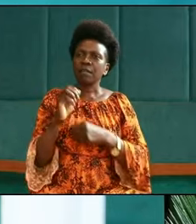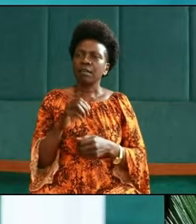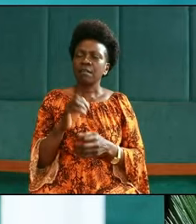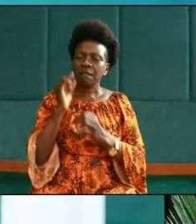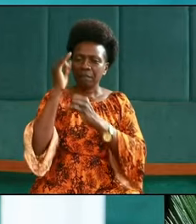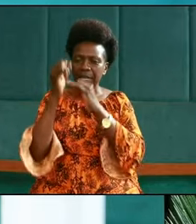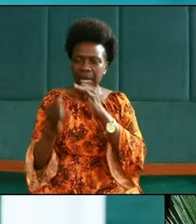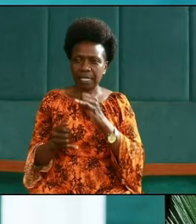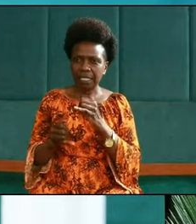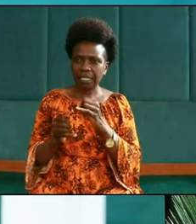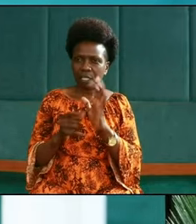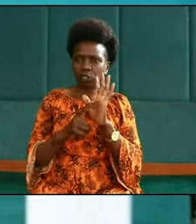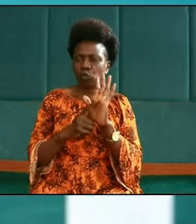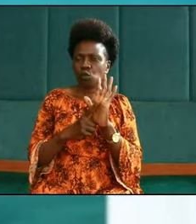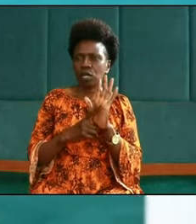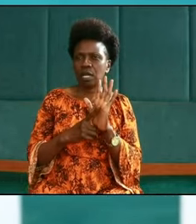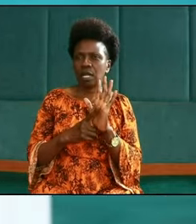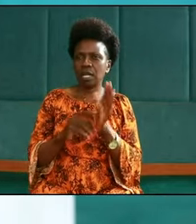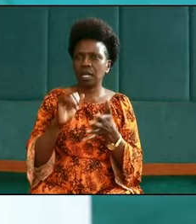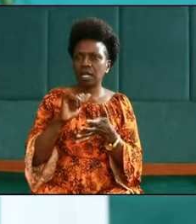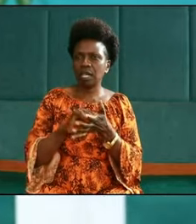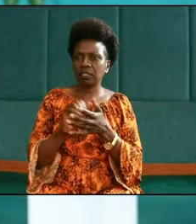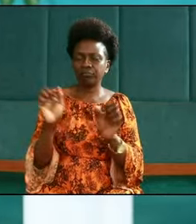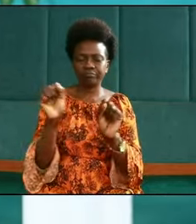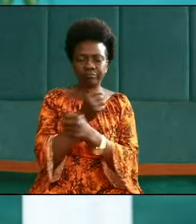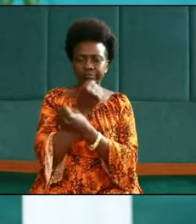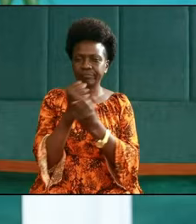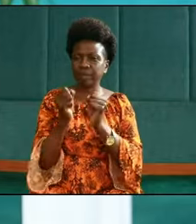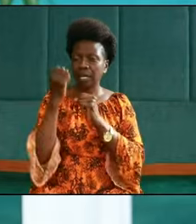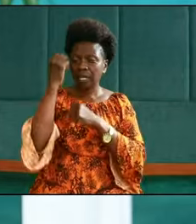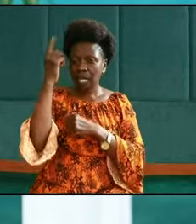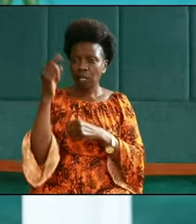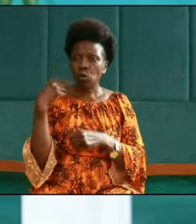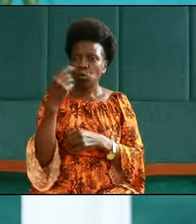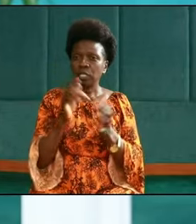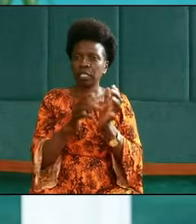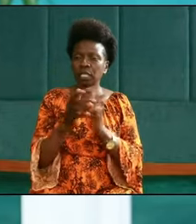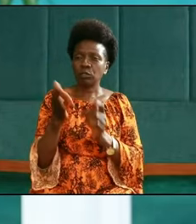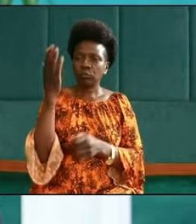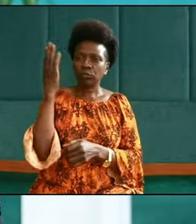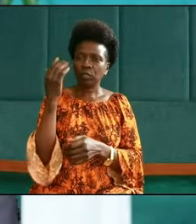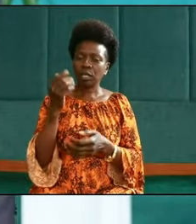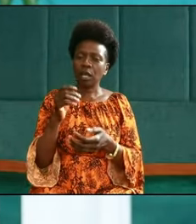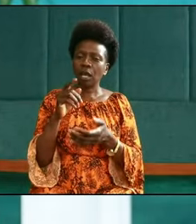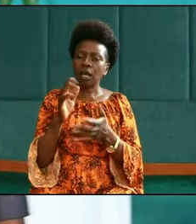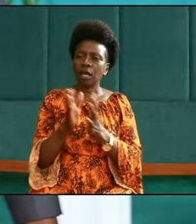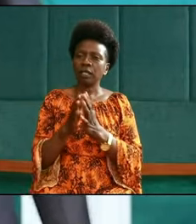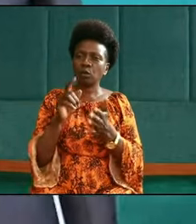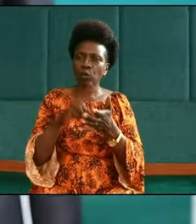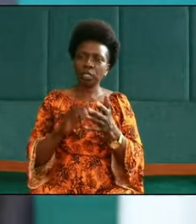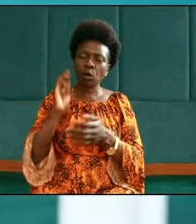finally showed that he did not understand who Jesus was and what the way of the Lord